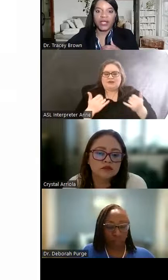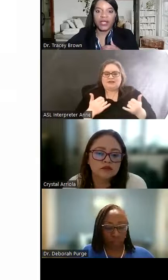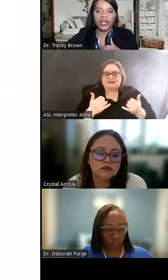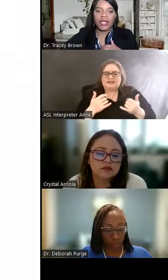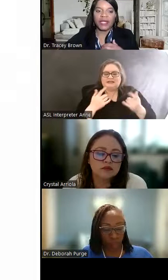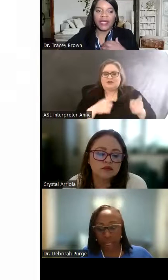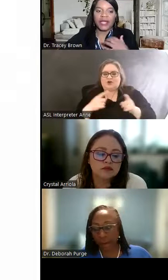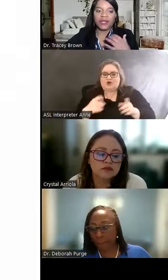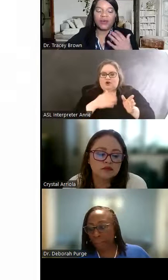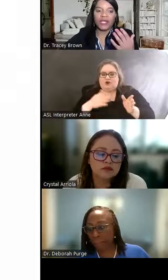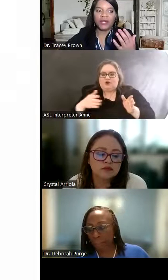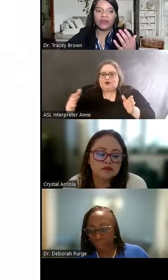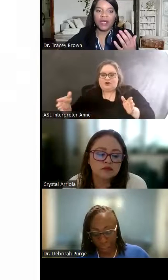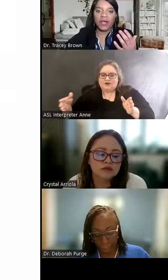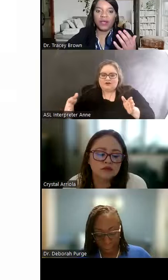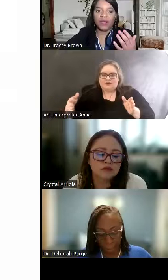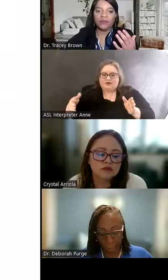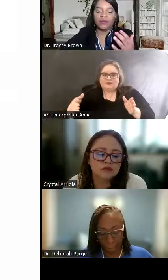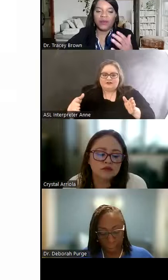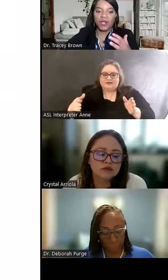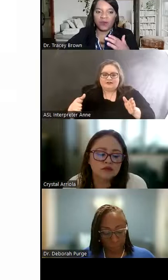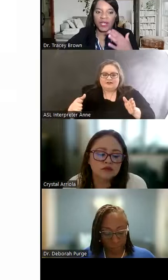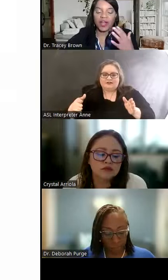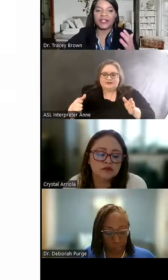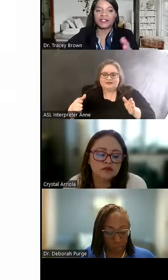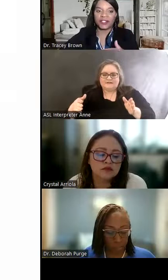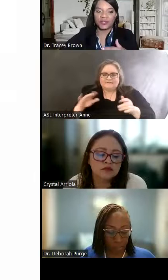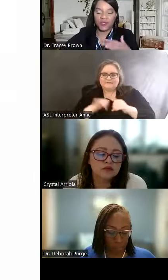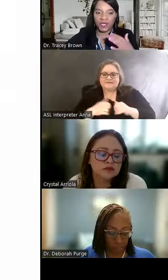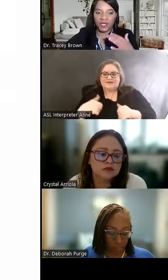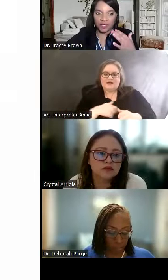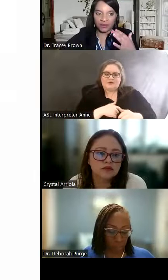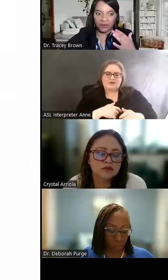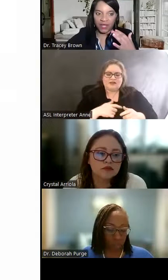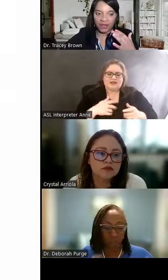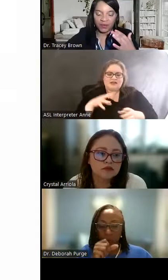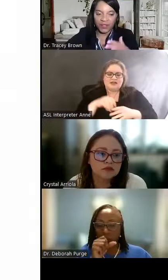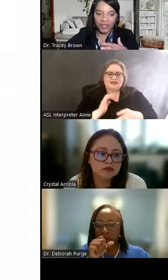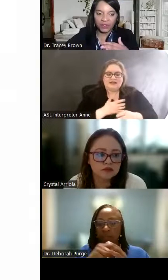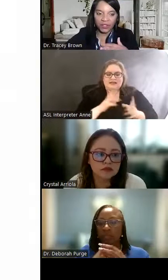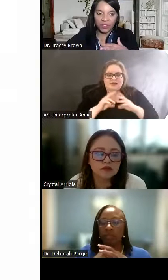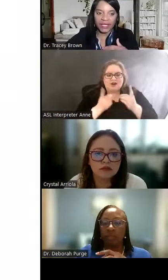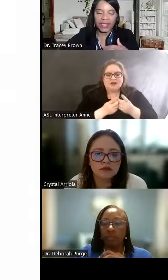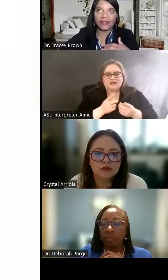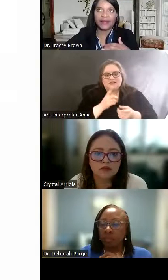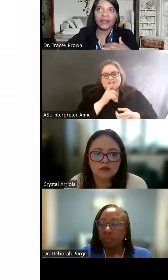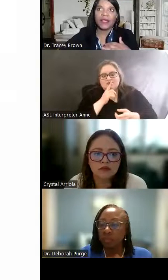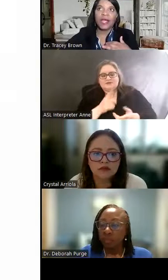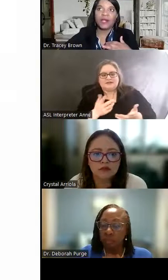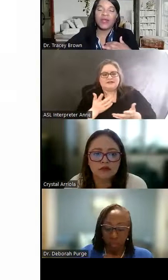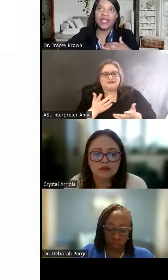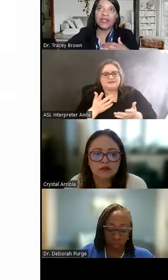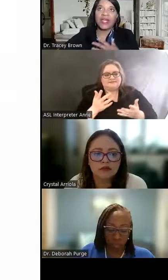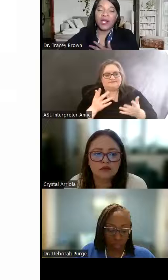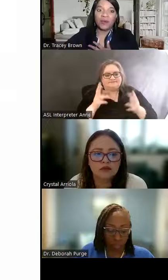occur, and how do we, in our district, we are really looking at